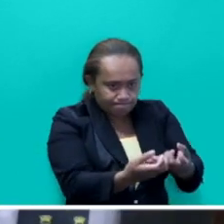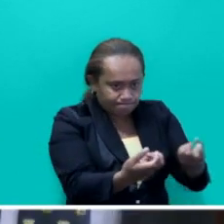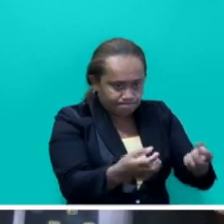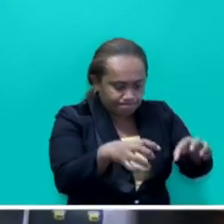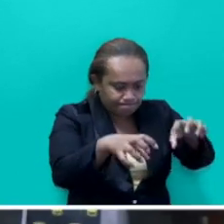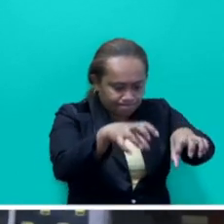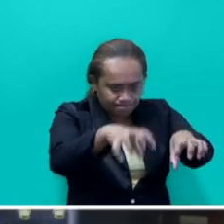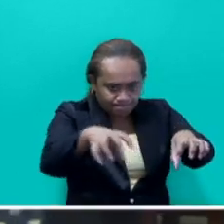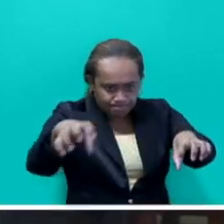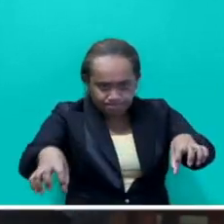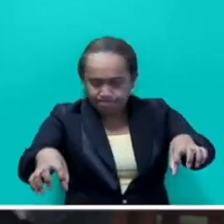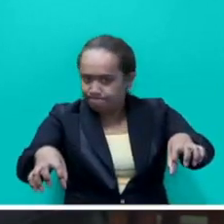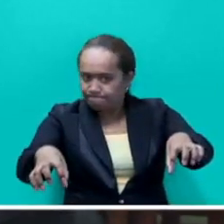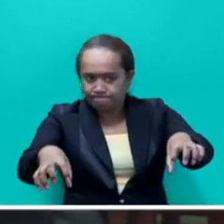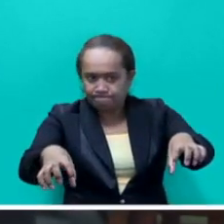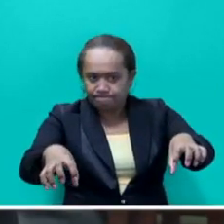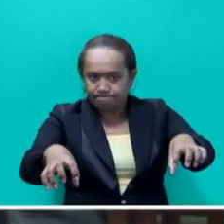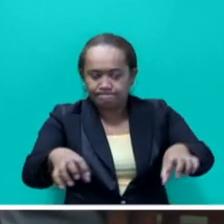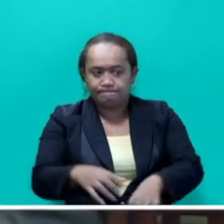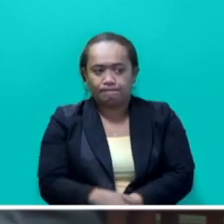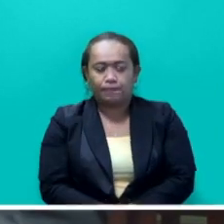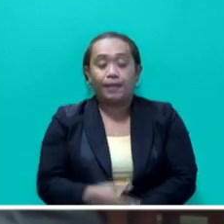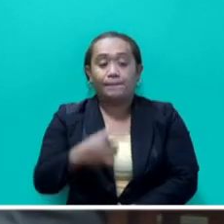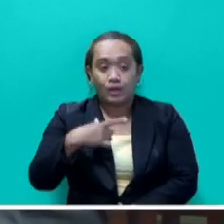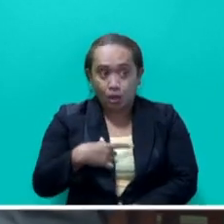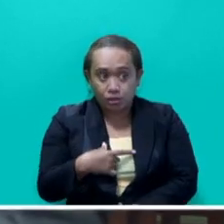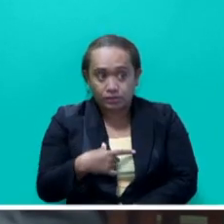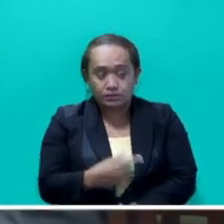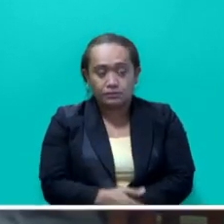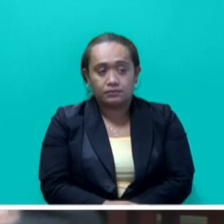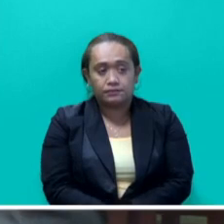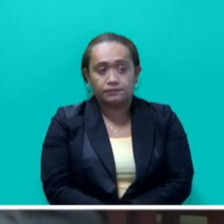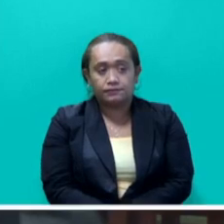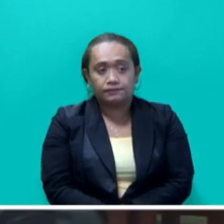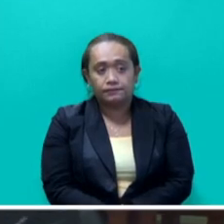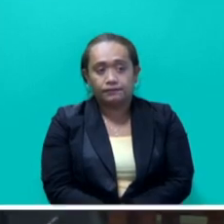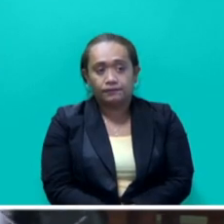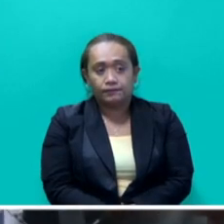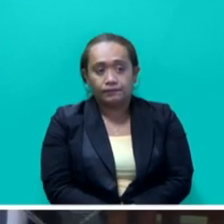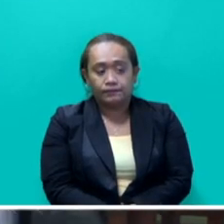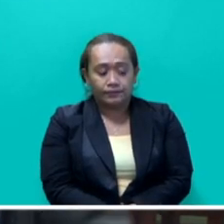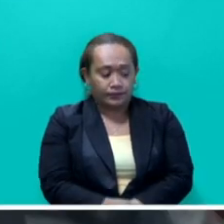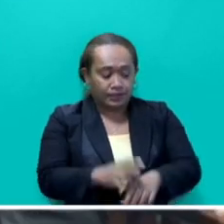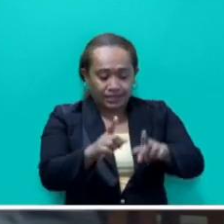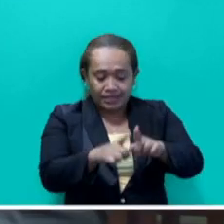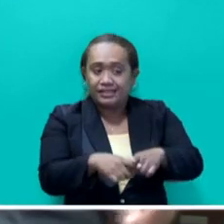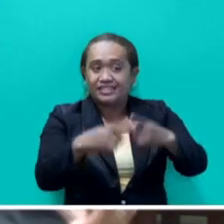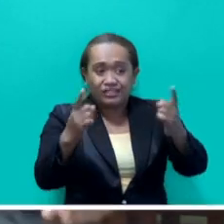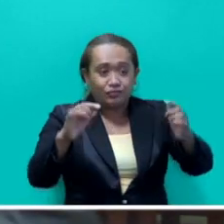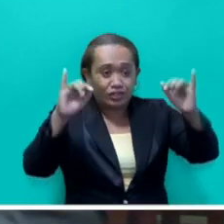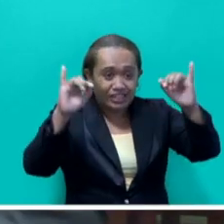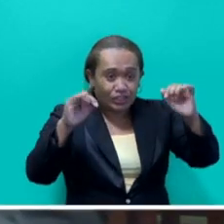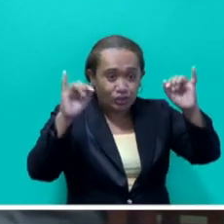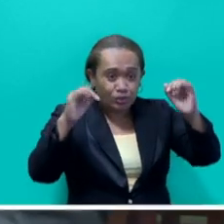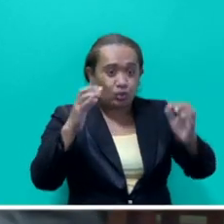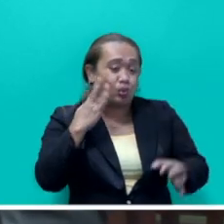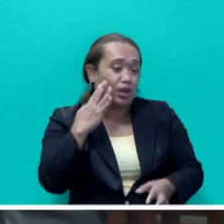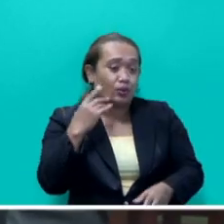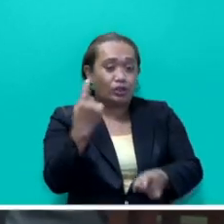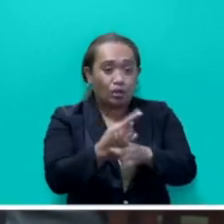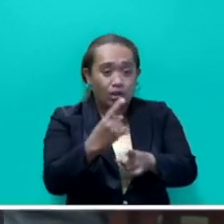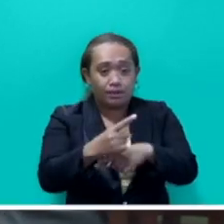Let's not mix the three, because it's a different issue when we talk about